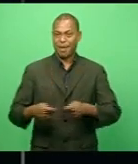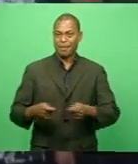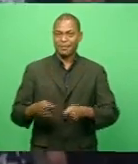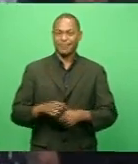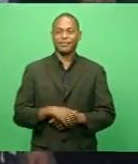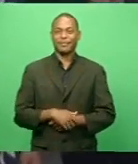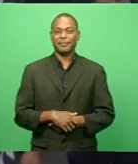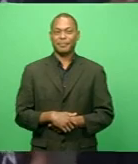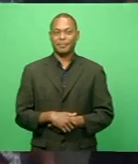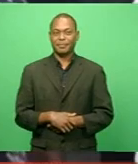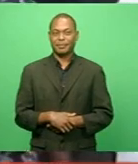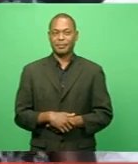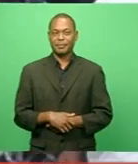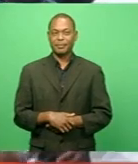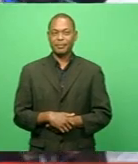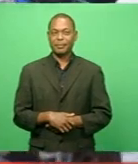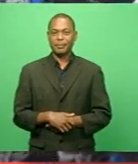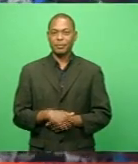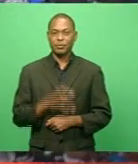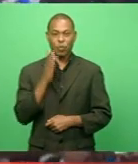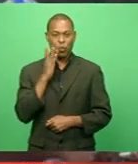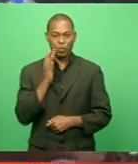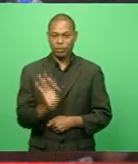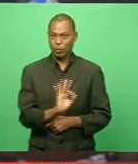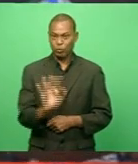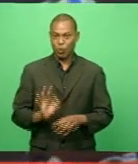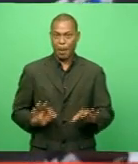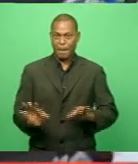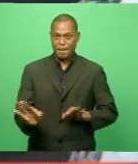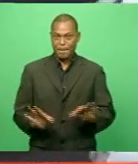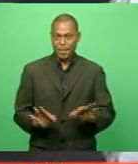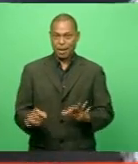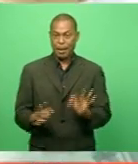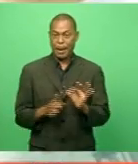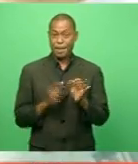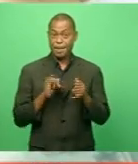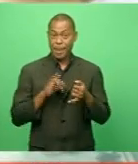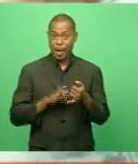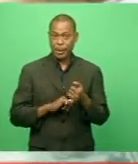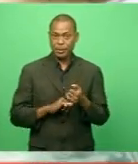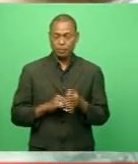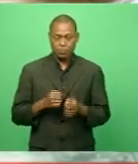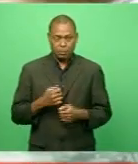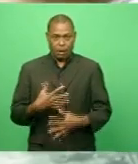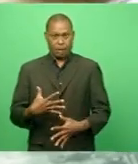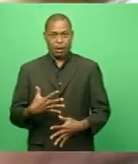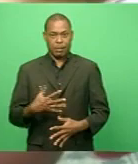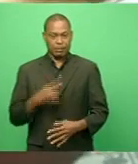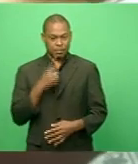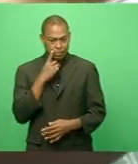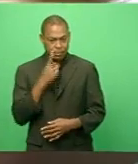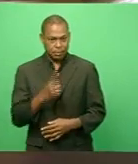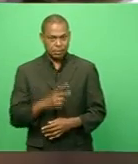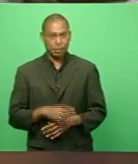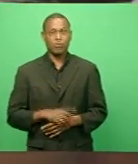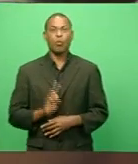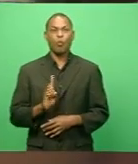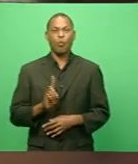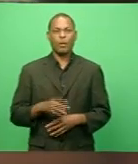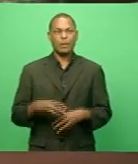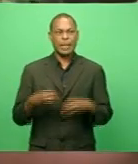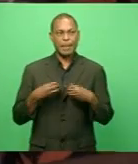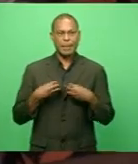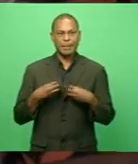Naikaso. During his unplanned visit, the PS made shocking discoveries that manufacturers are even